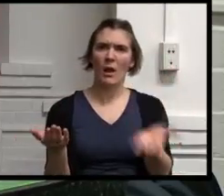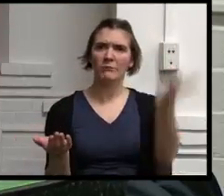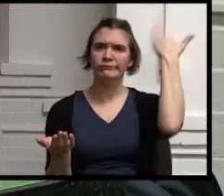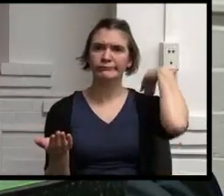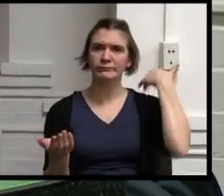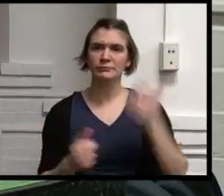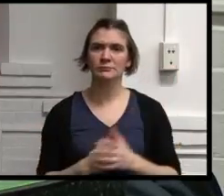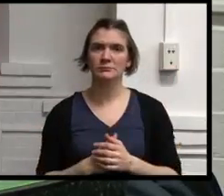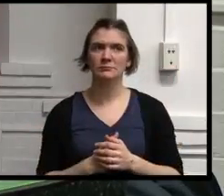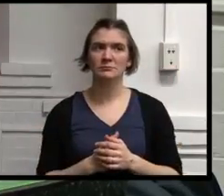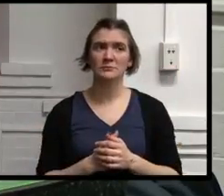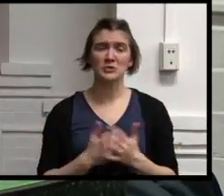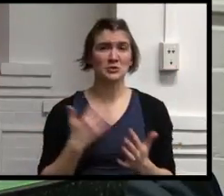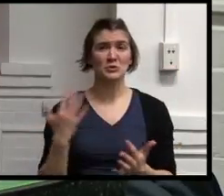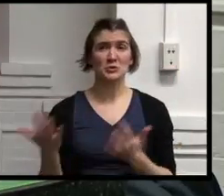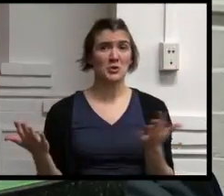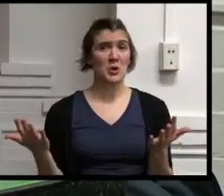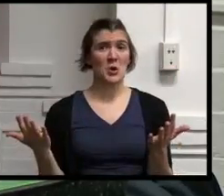So